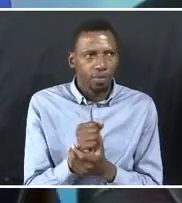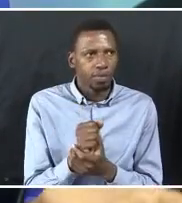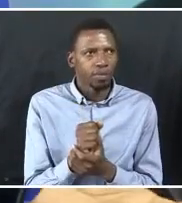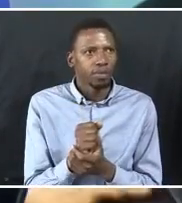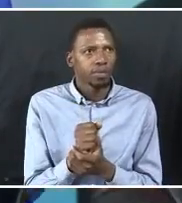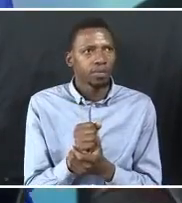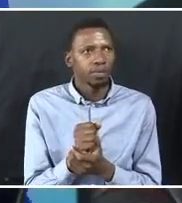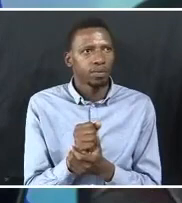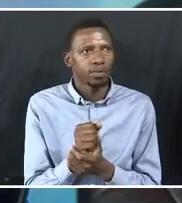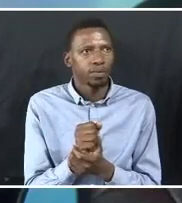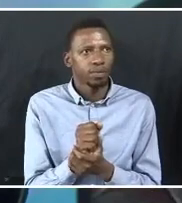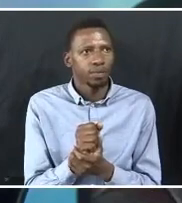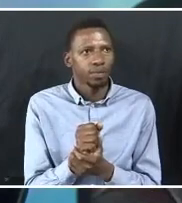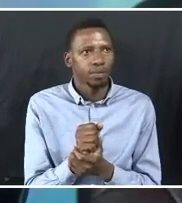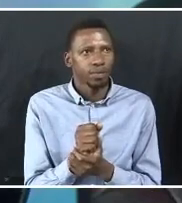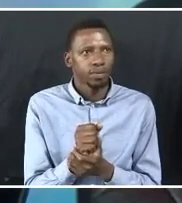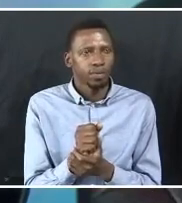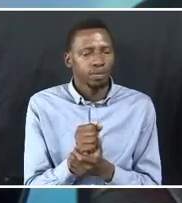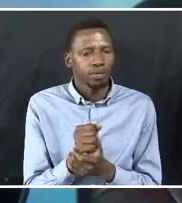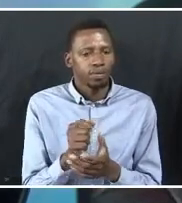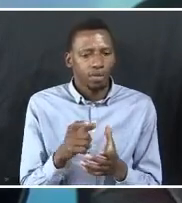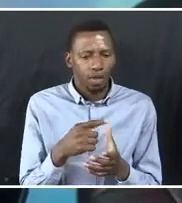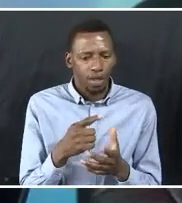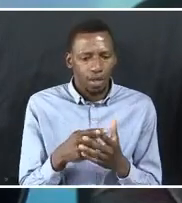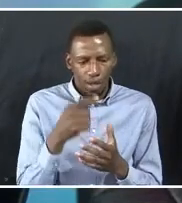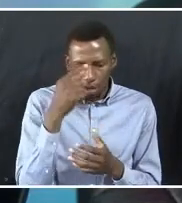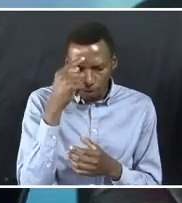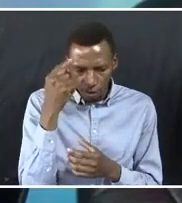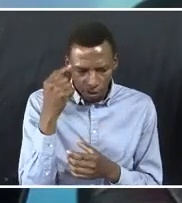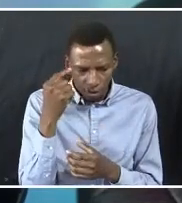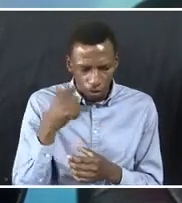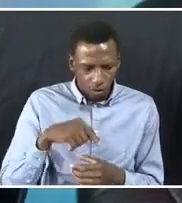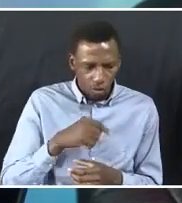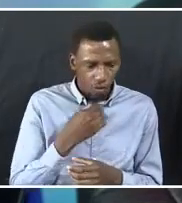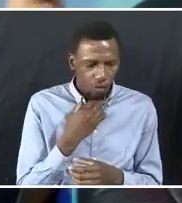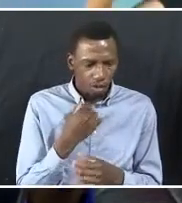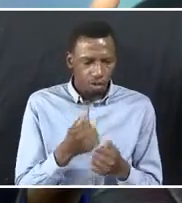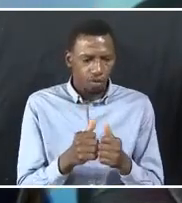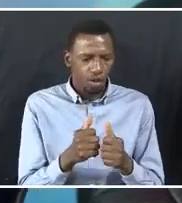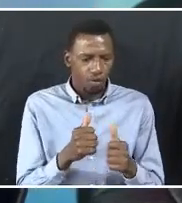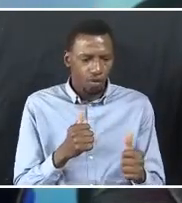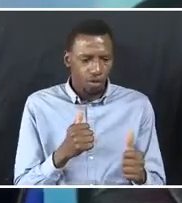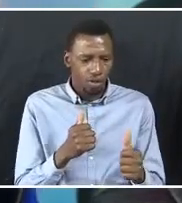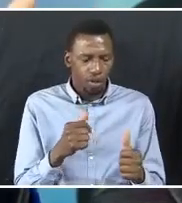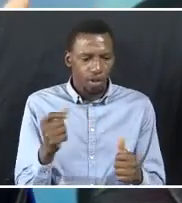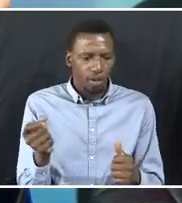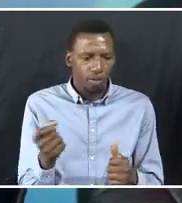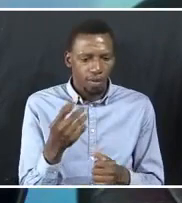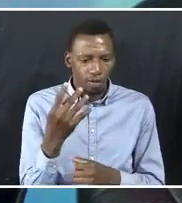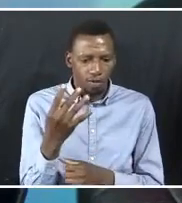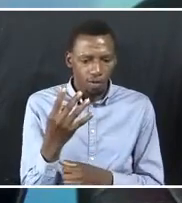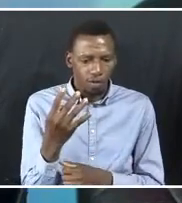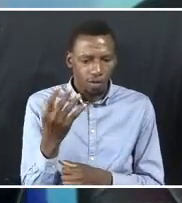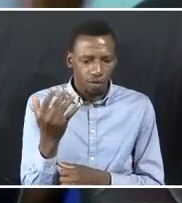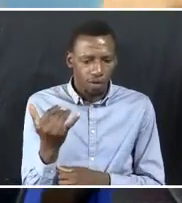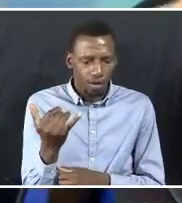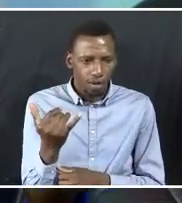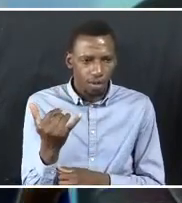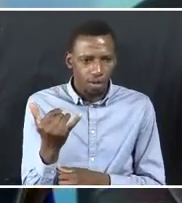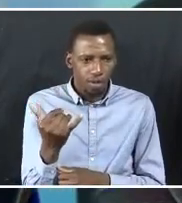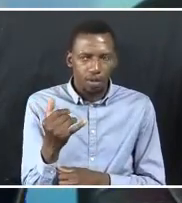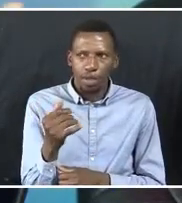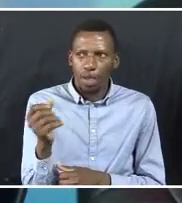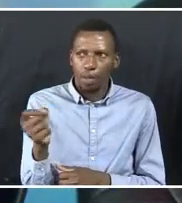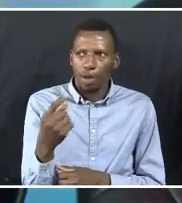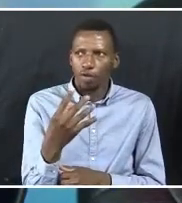just faith. But also because we wanted to avoid April, because April had been very